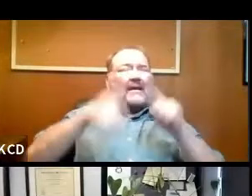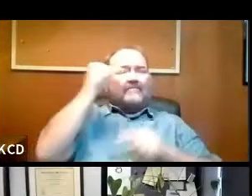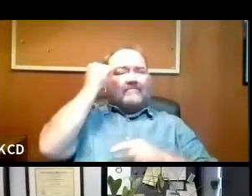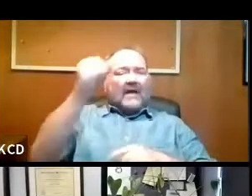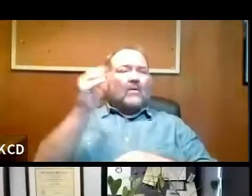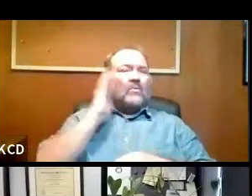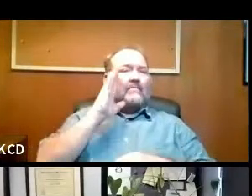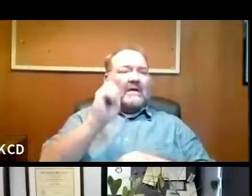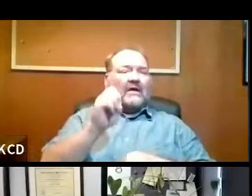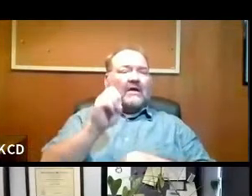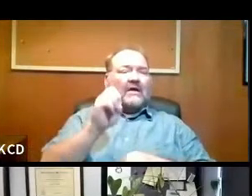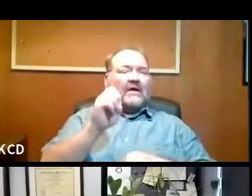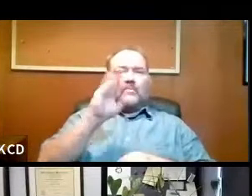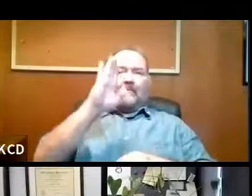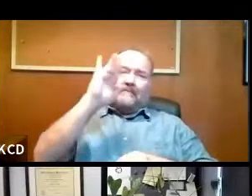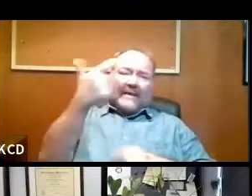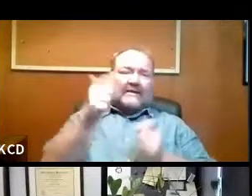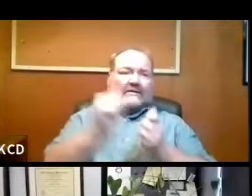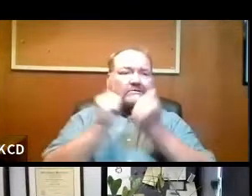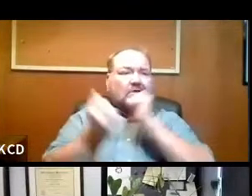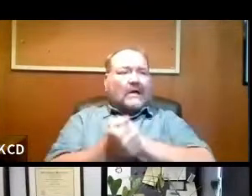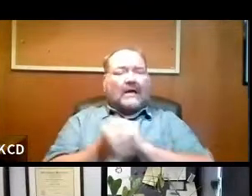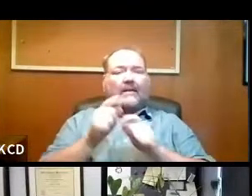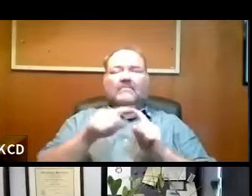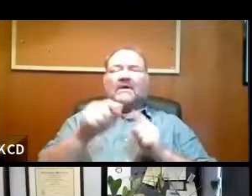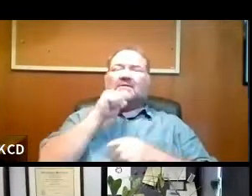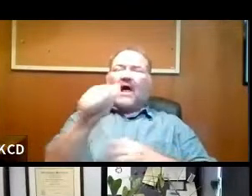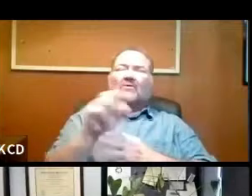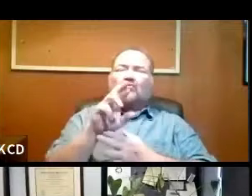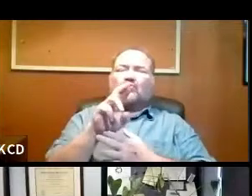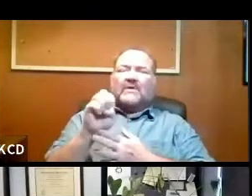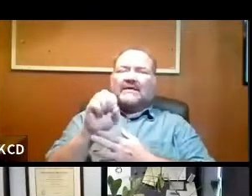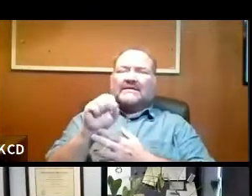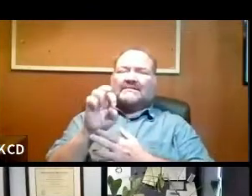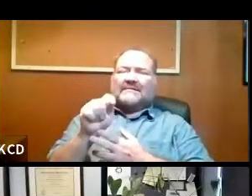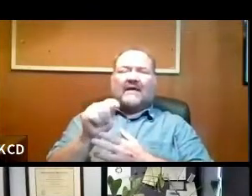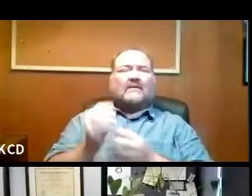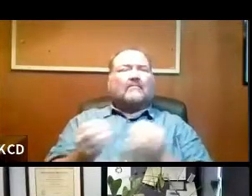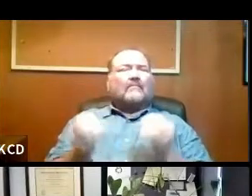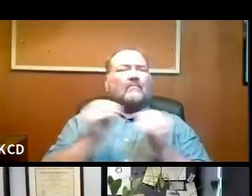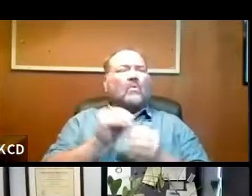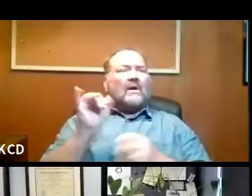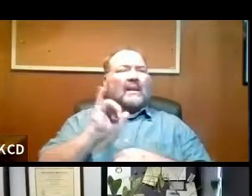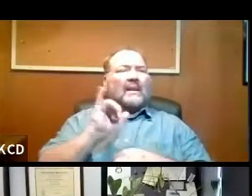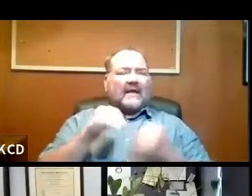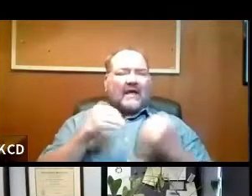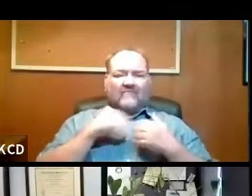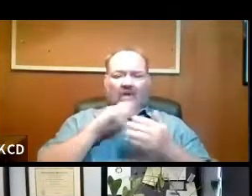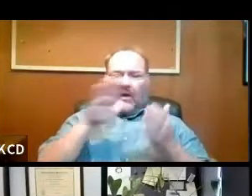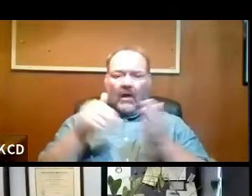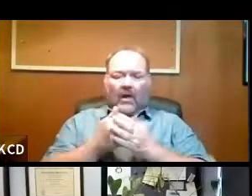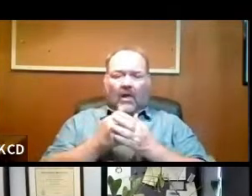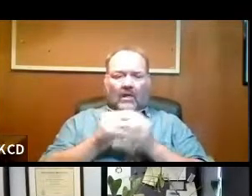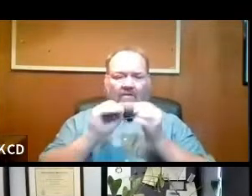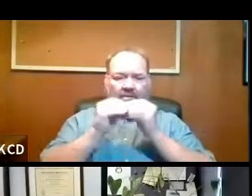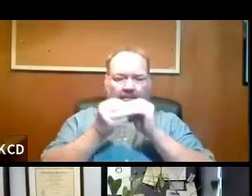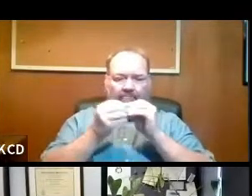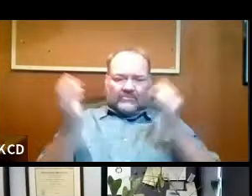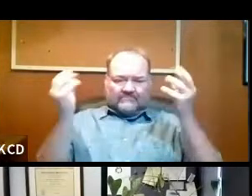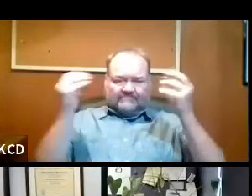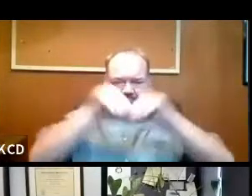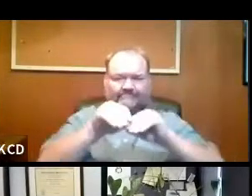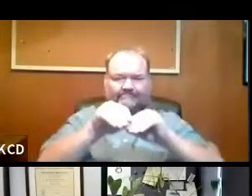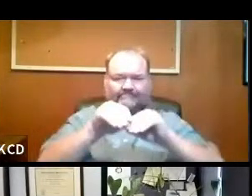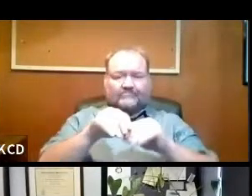too extreme. But it's not really a reset. It's more of just making sure that we have all the pieces in there. So, and I